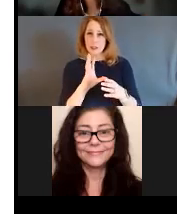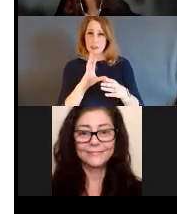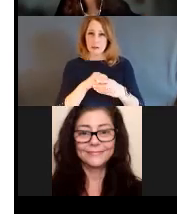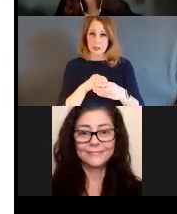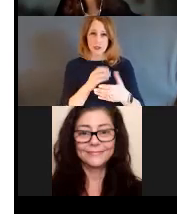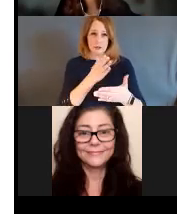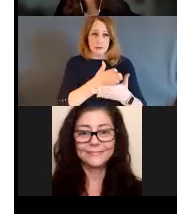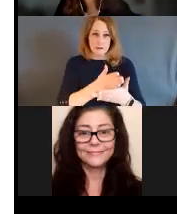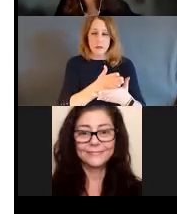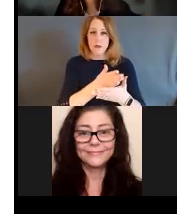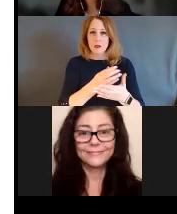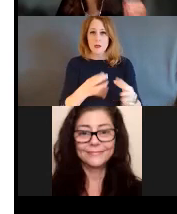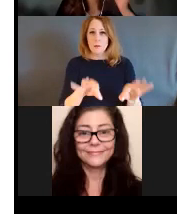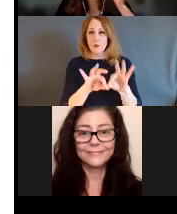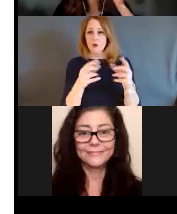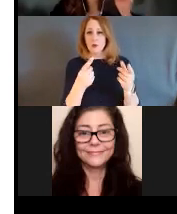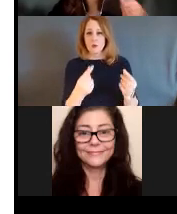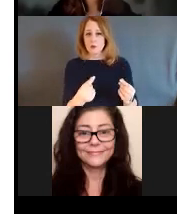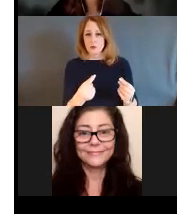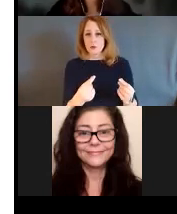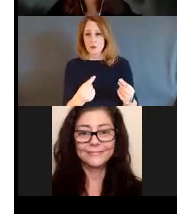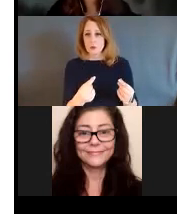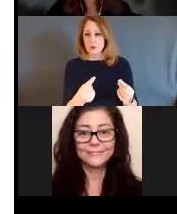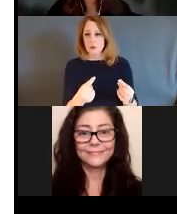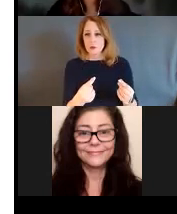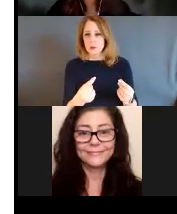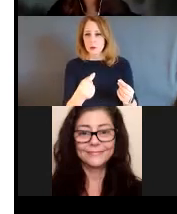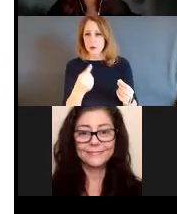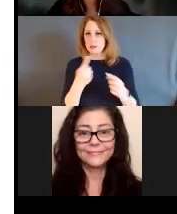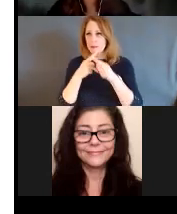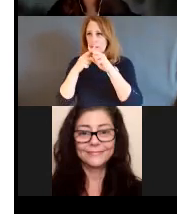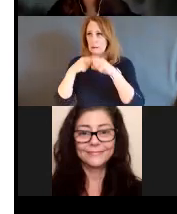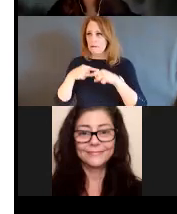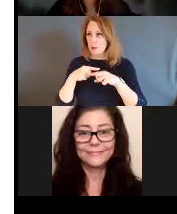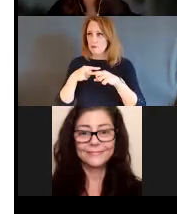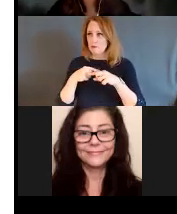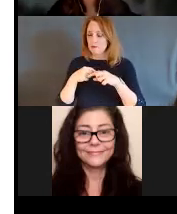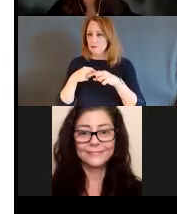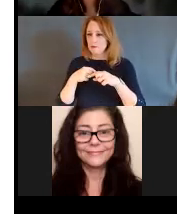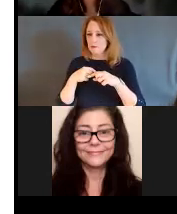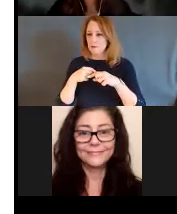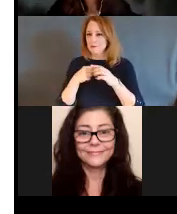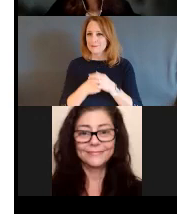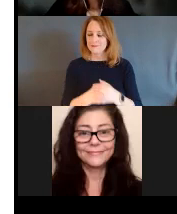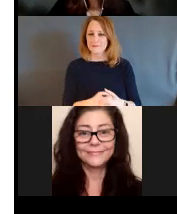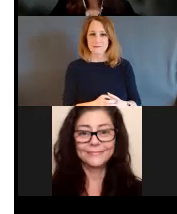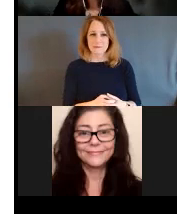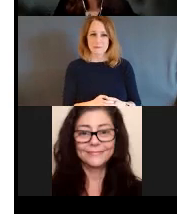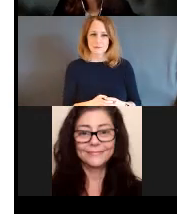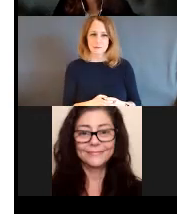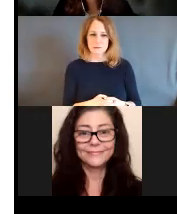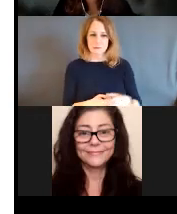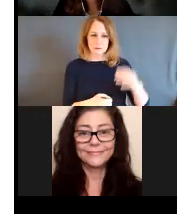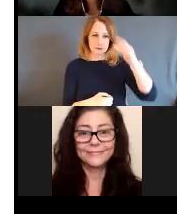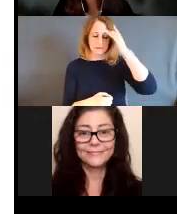advocate is to actively listen. Oh, I think okay. someone's off mute. So